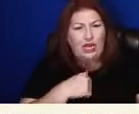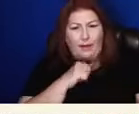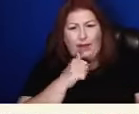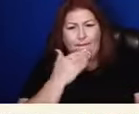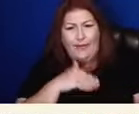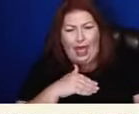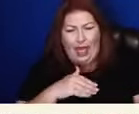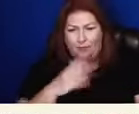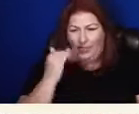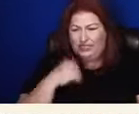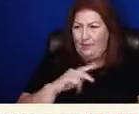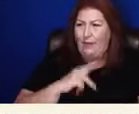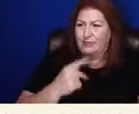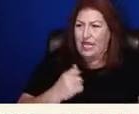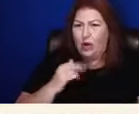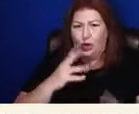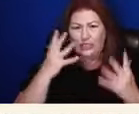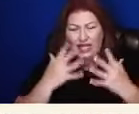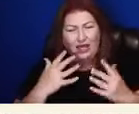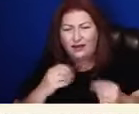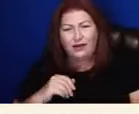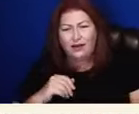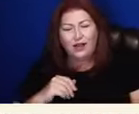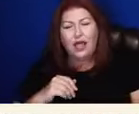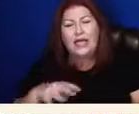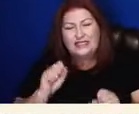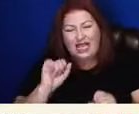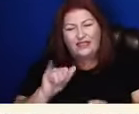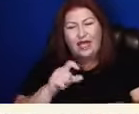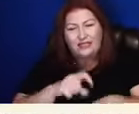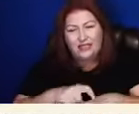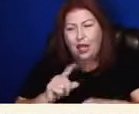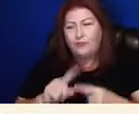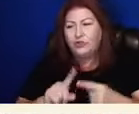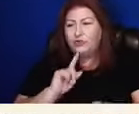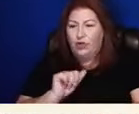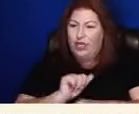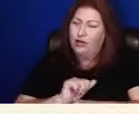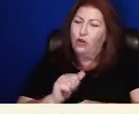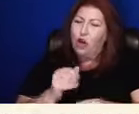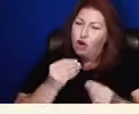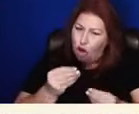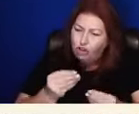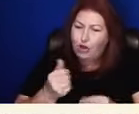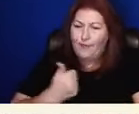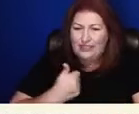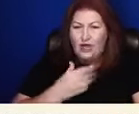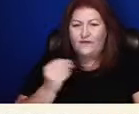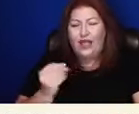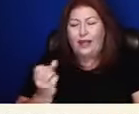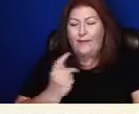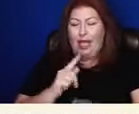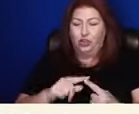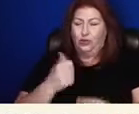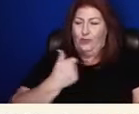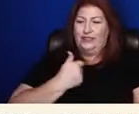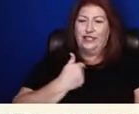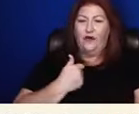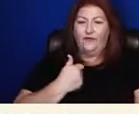or whatever, you know? And really taking that time to nurture myself and give back to myself, tell myself those positive messages.